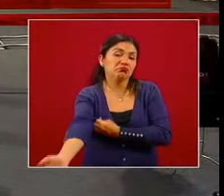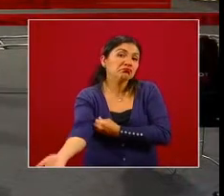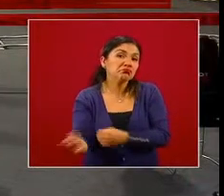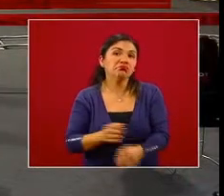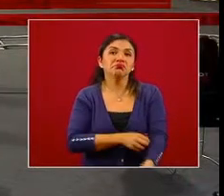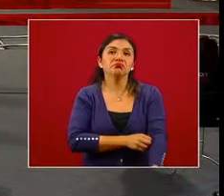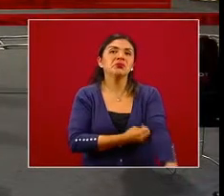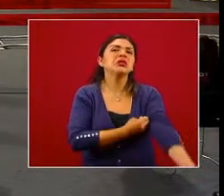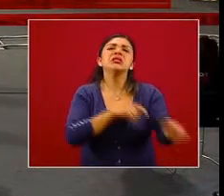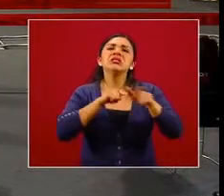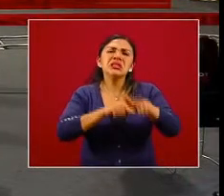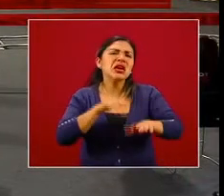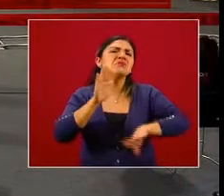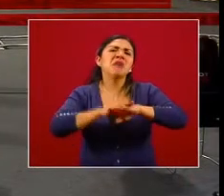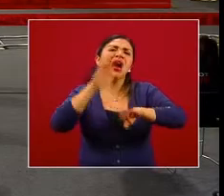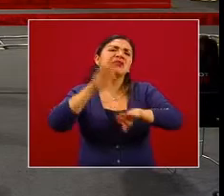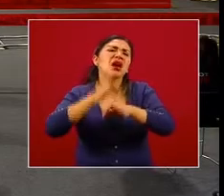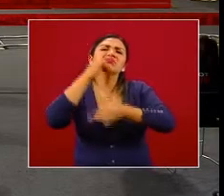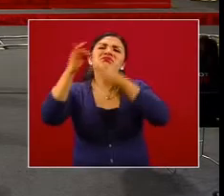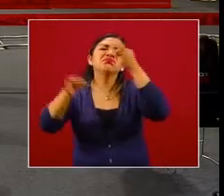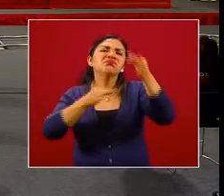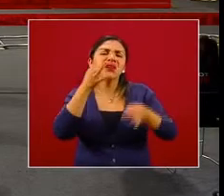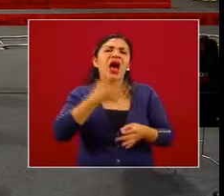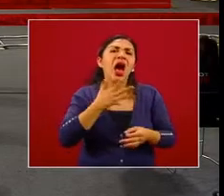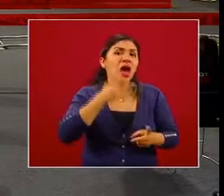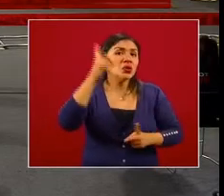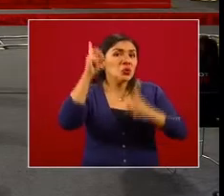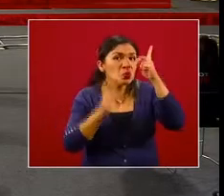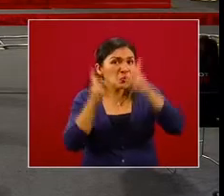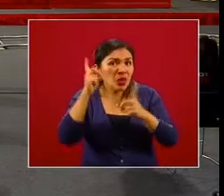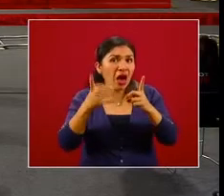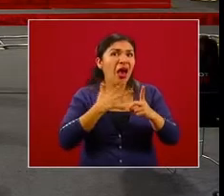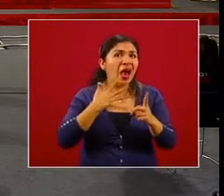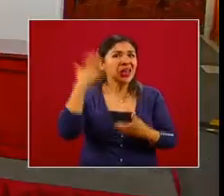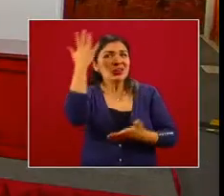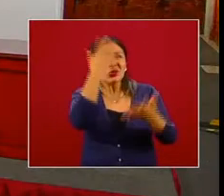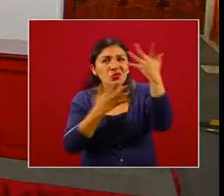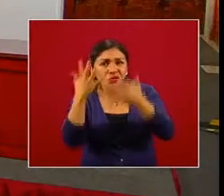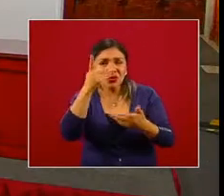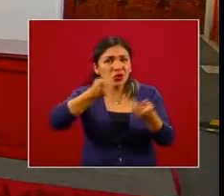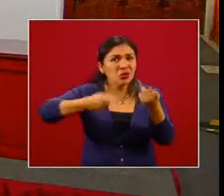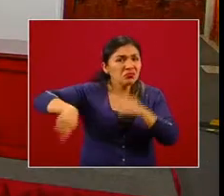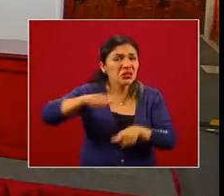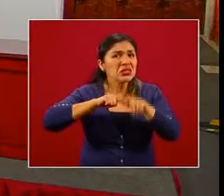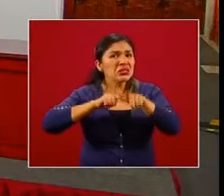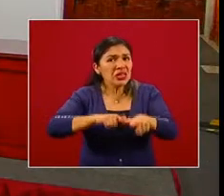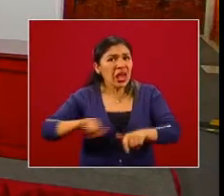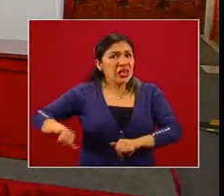date yesterday. So, I mean, this information keeps cropping up.